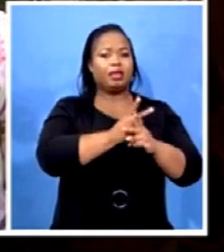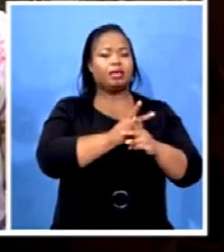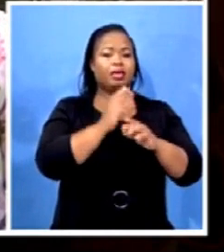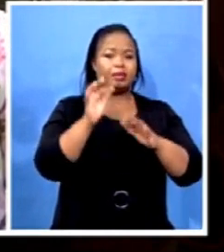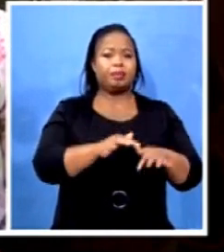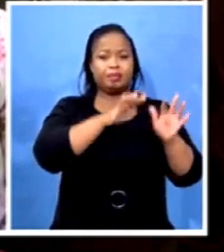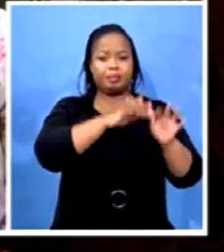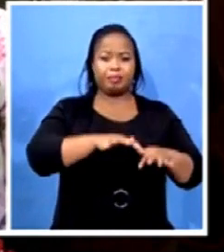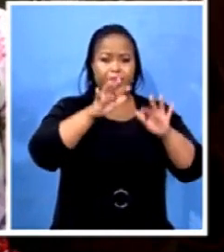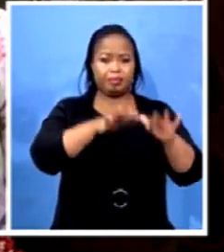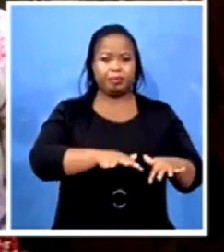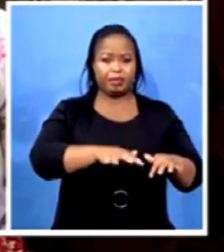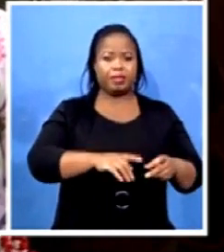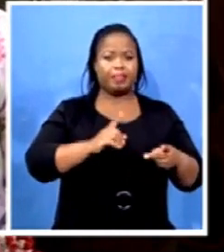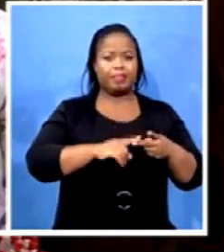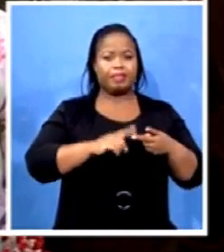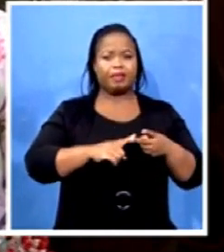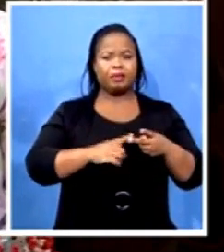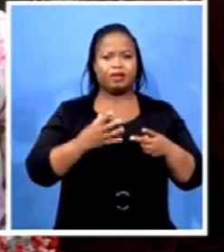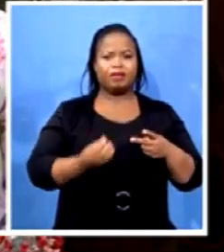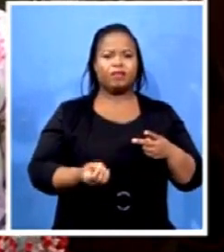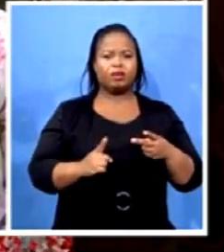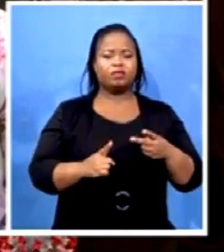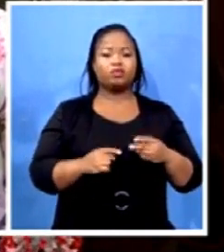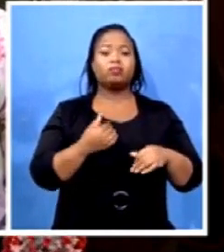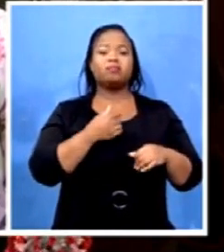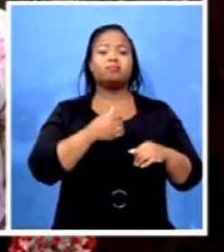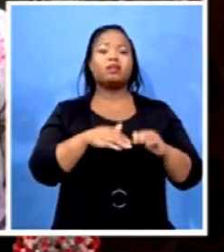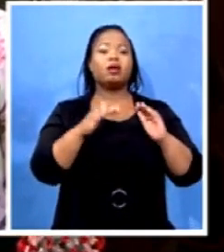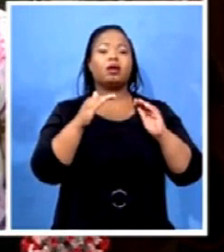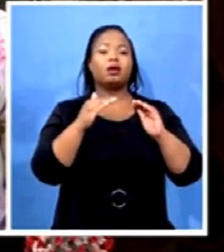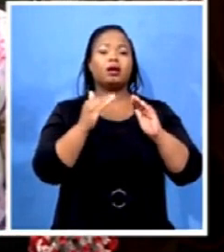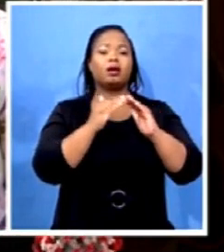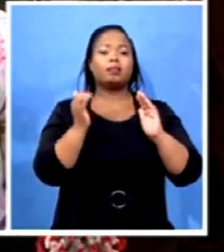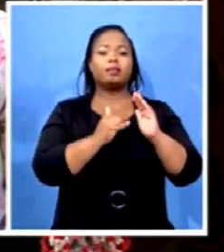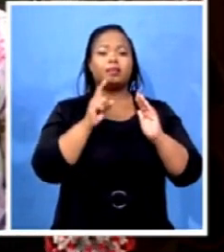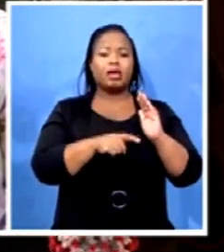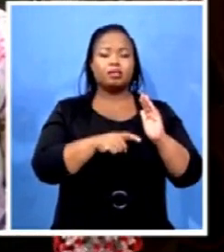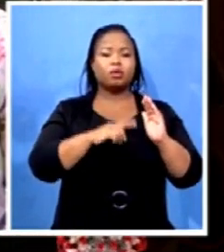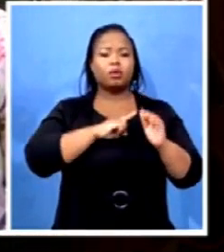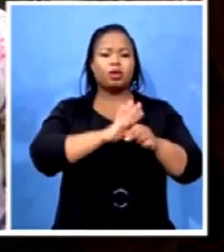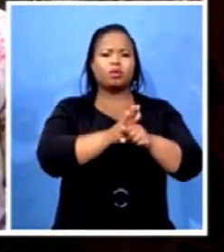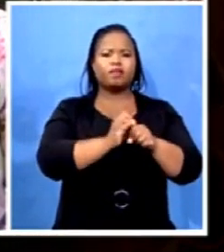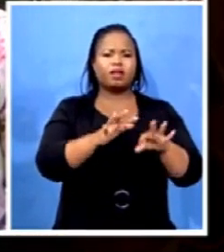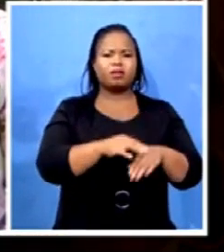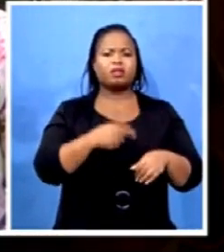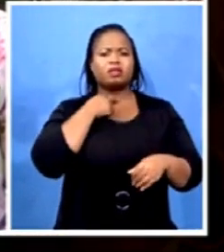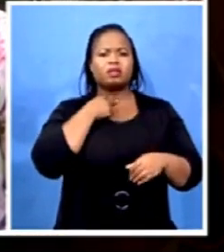the restrictions on movement due to COVID-19. How are Kenyans coping?